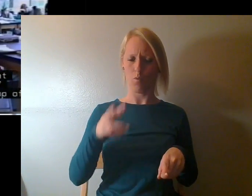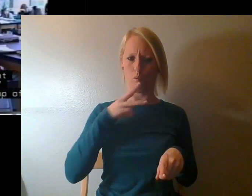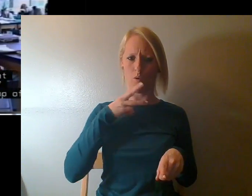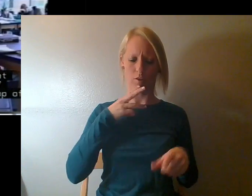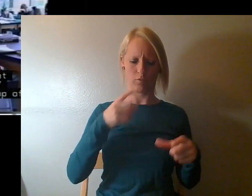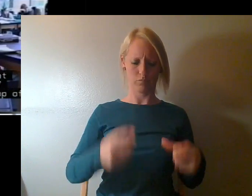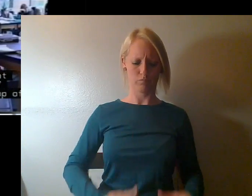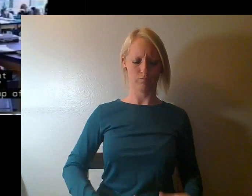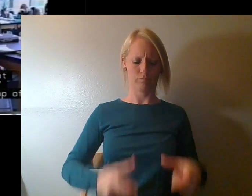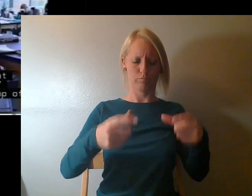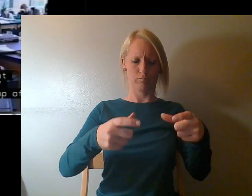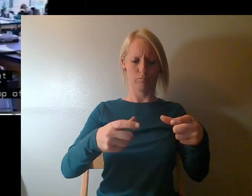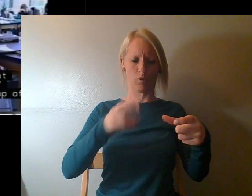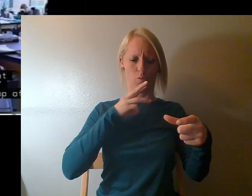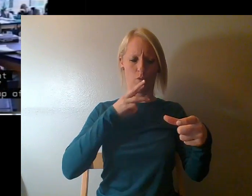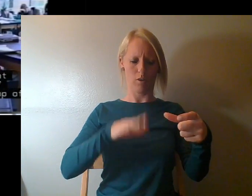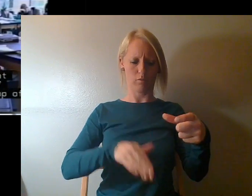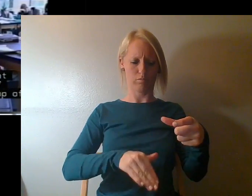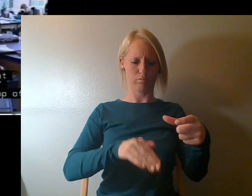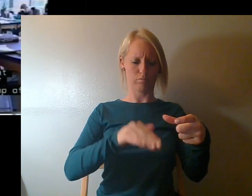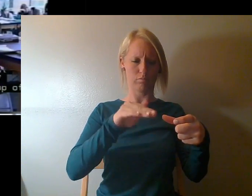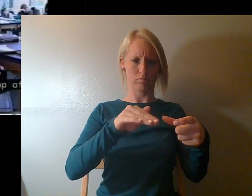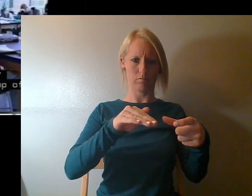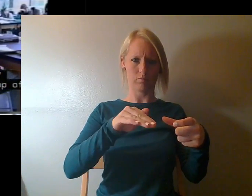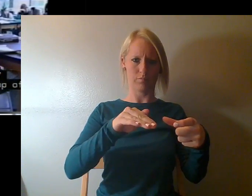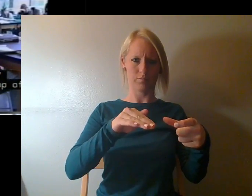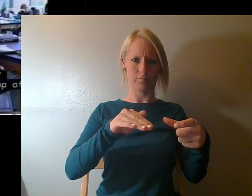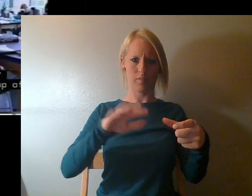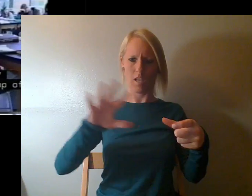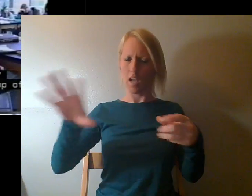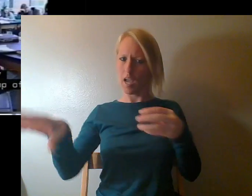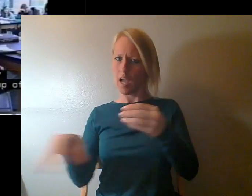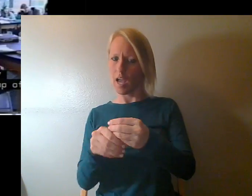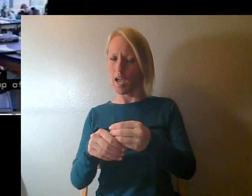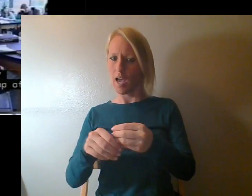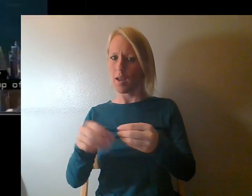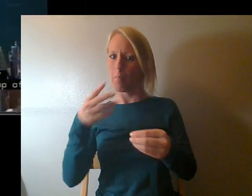if I was to add a drop of this blood to it?